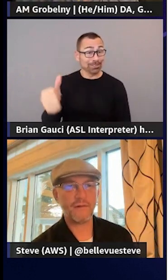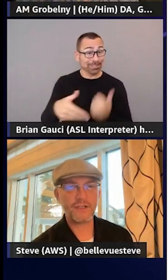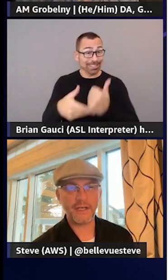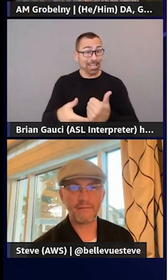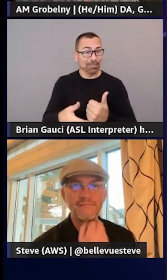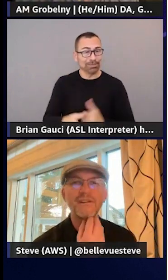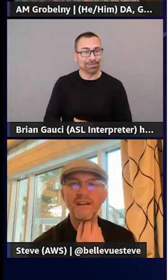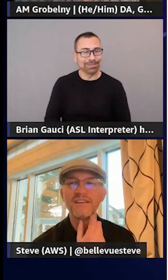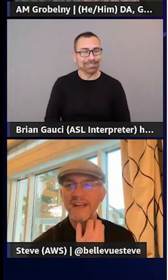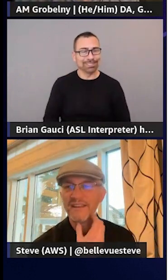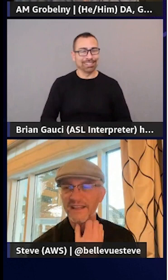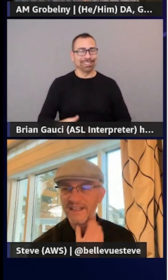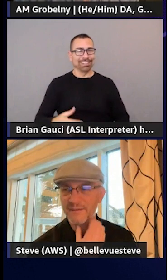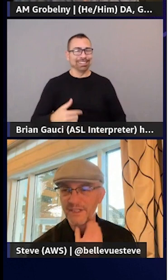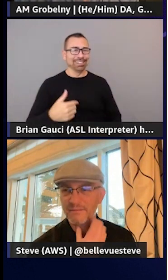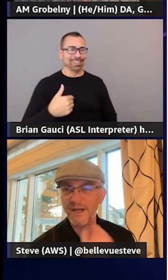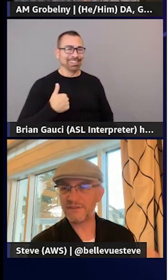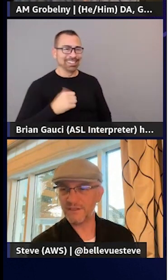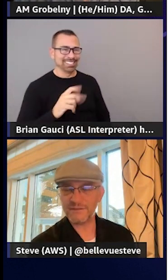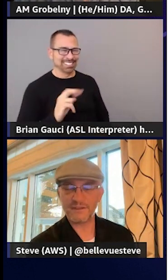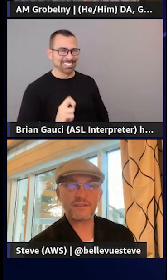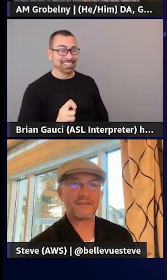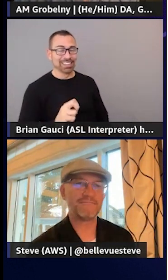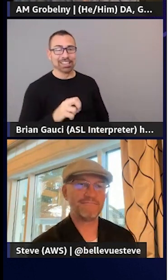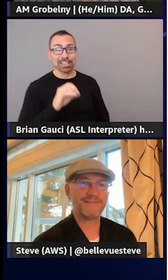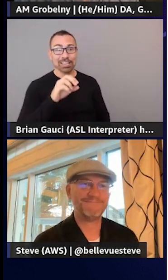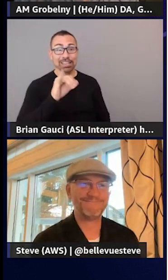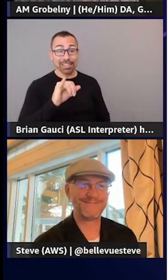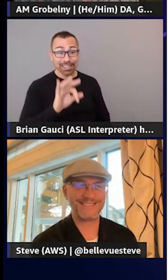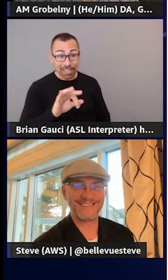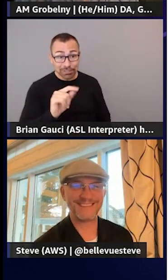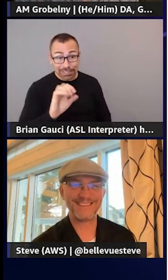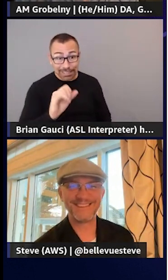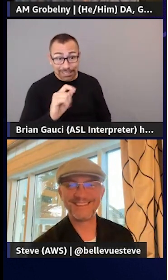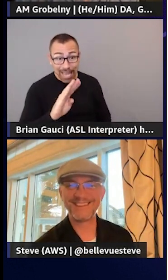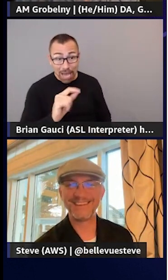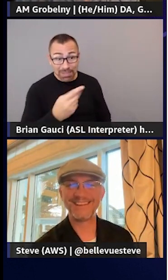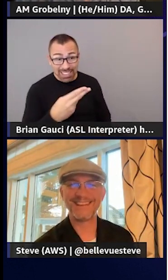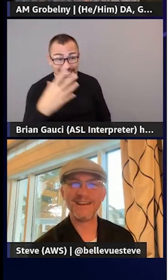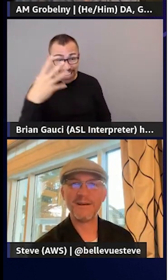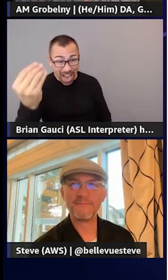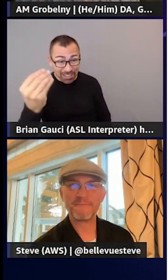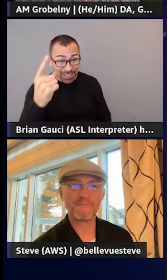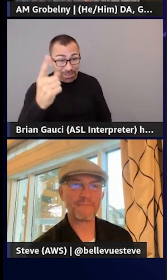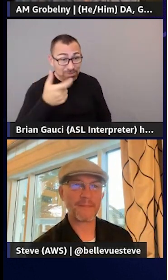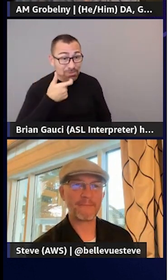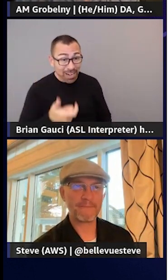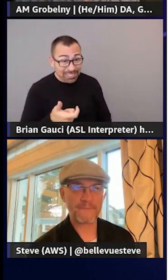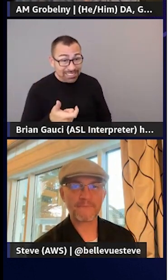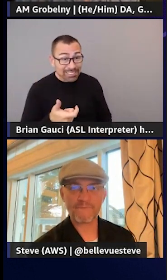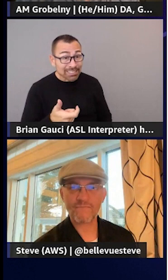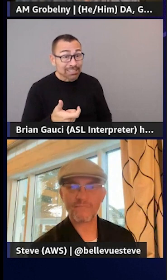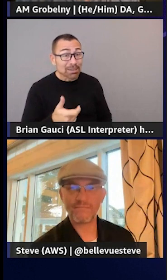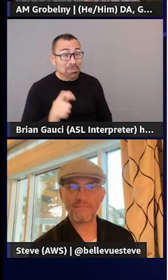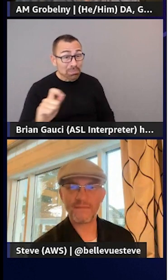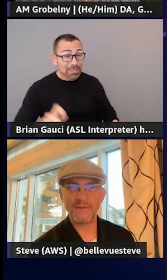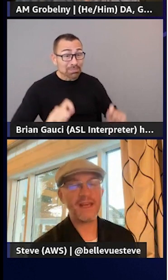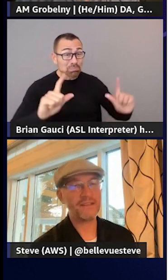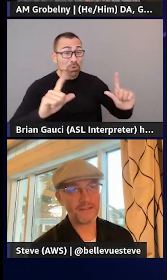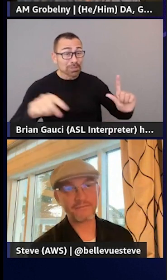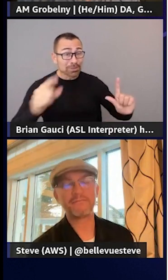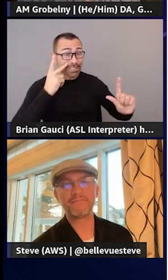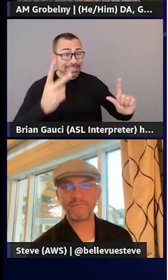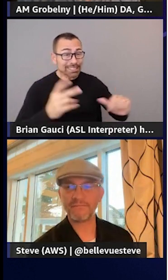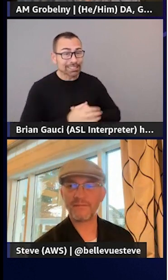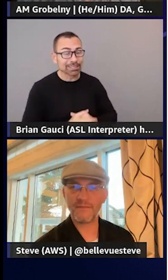out there watching and there's anything there, Tabitha, post it up for us. If you're not trying to help us, also thank you. I mean,